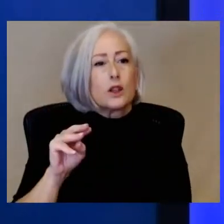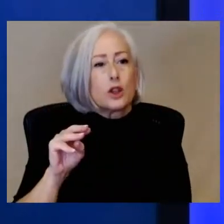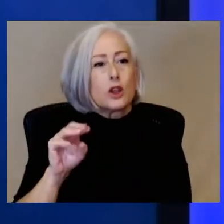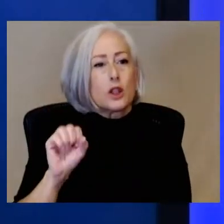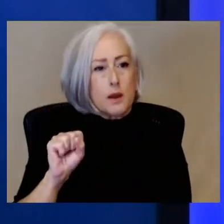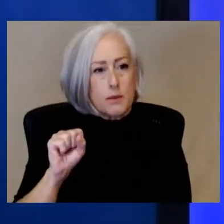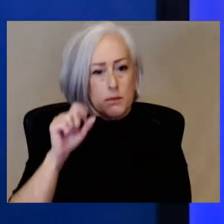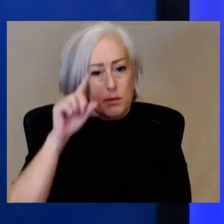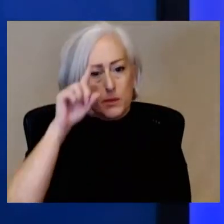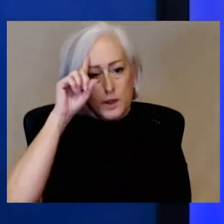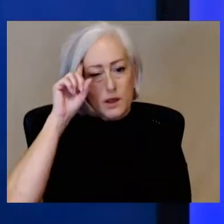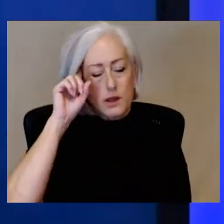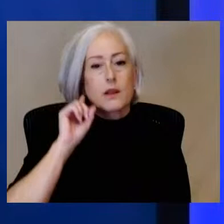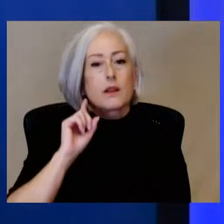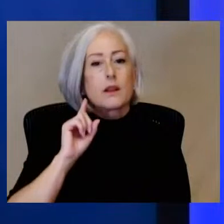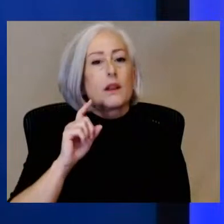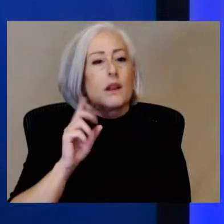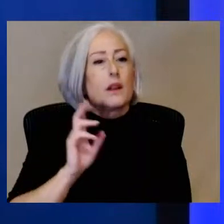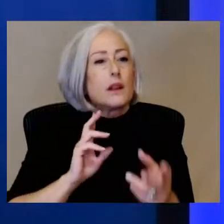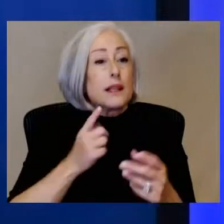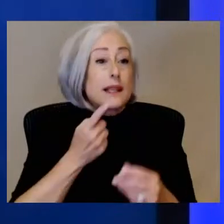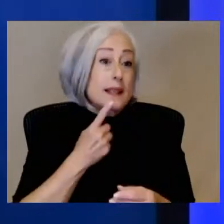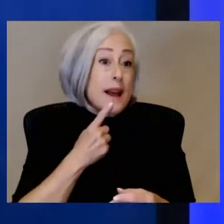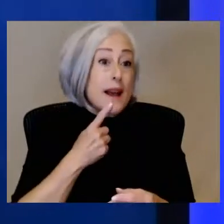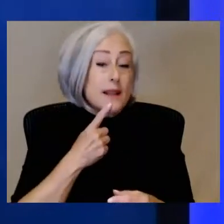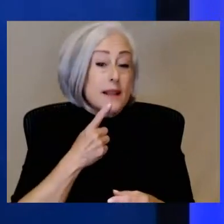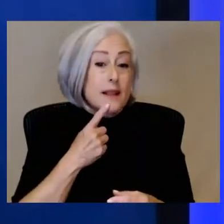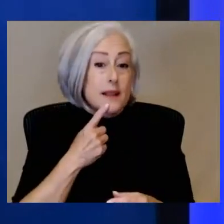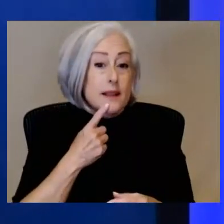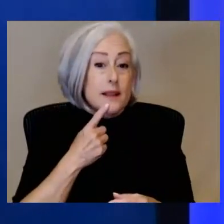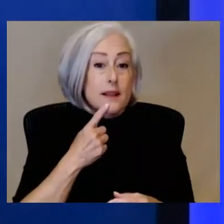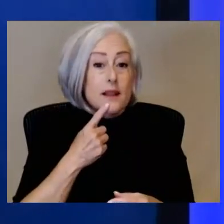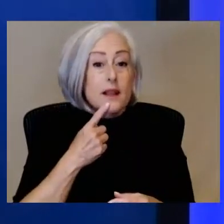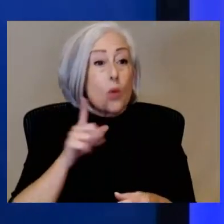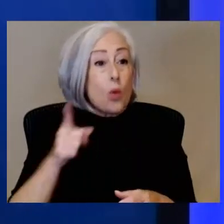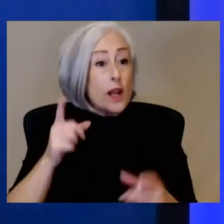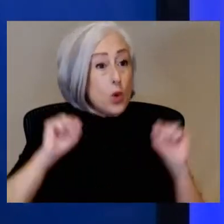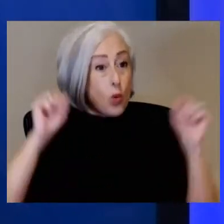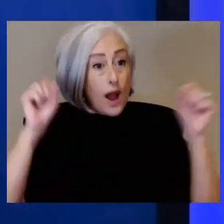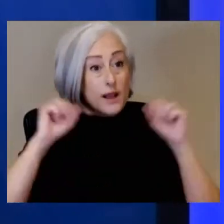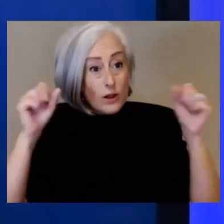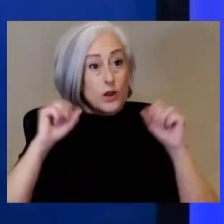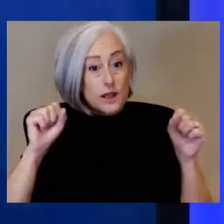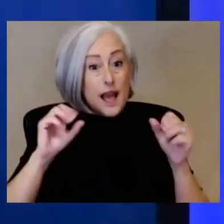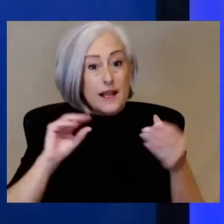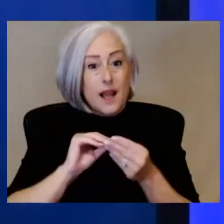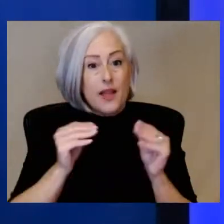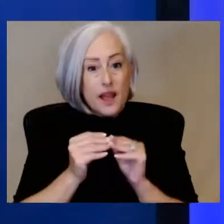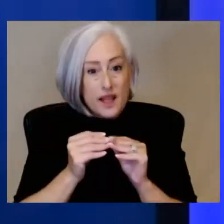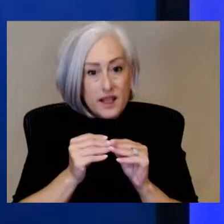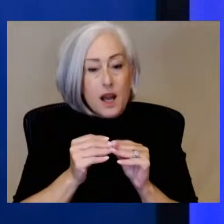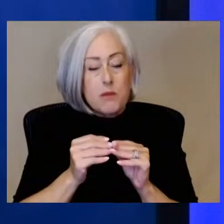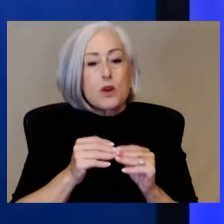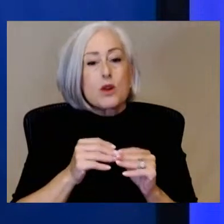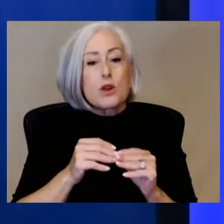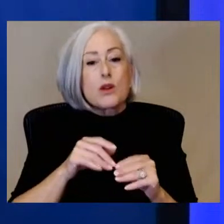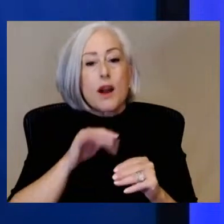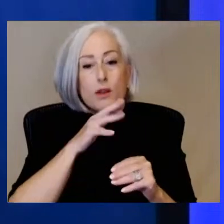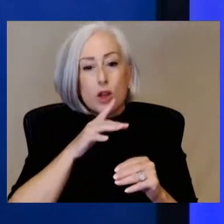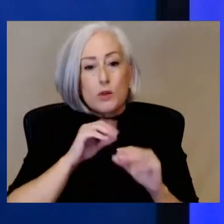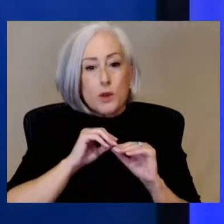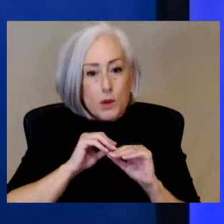that when you exercise, the number of secretions you push out are between 20 and 100 or 200 times more than what you do at